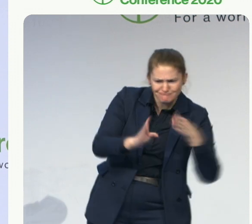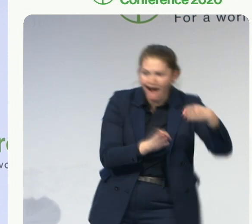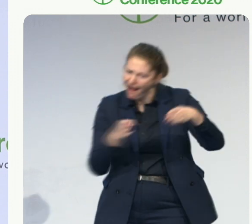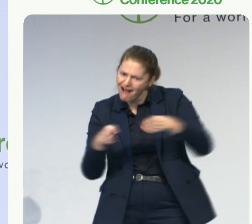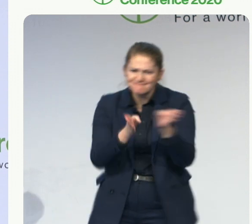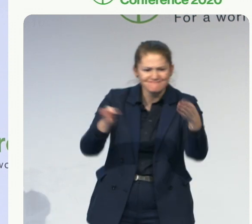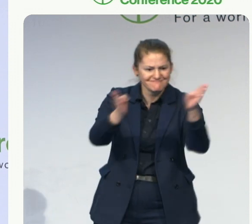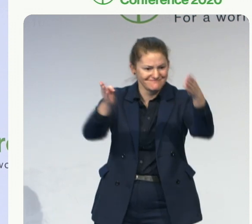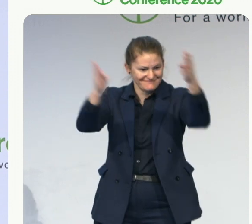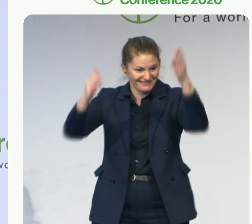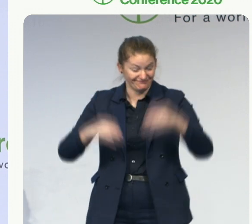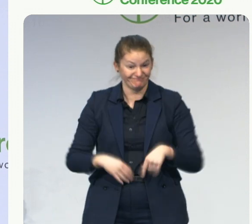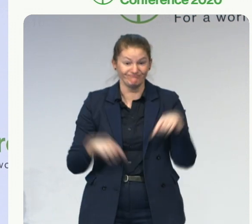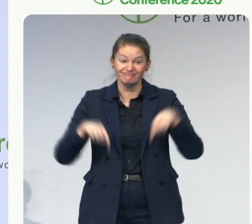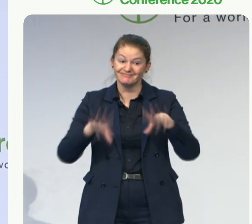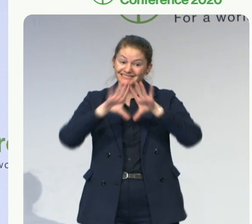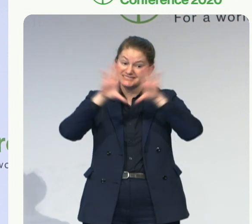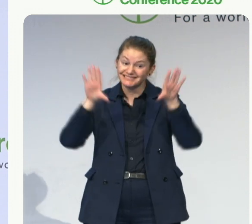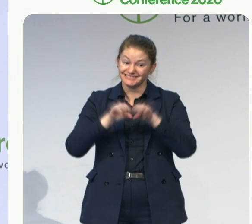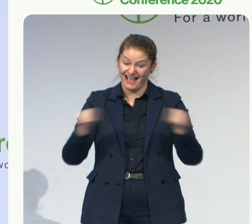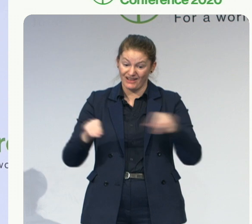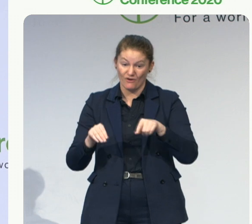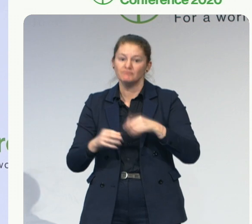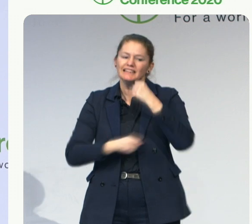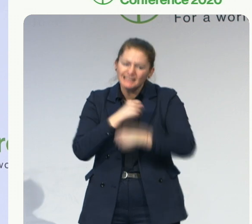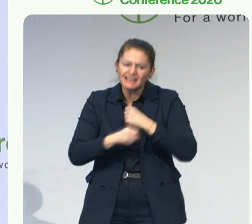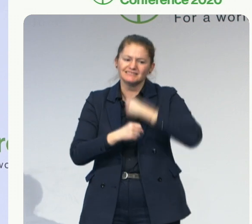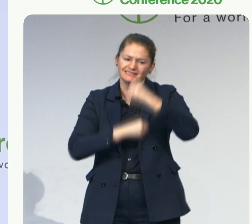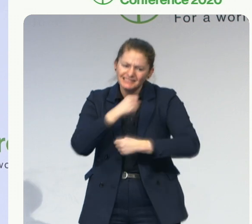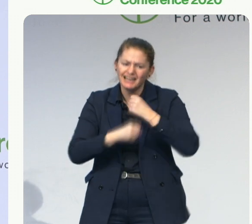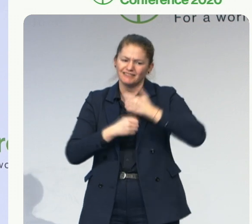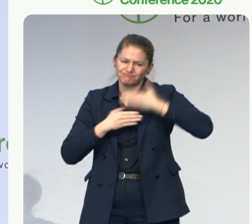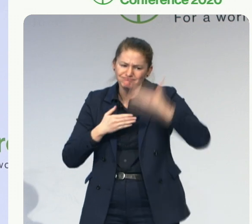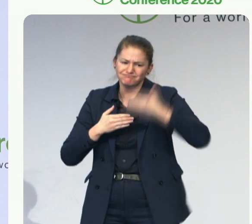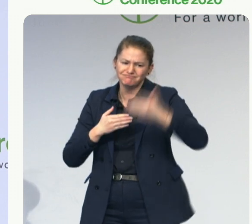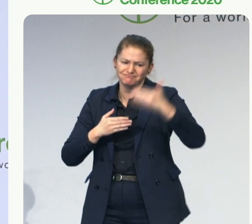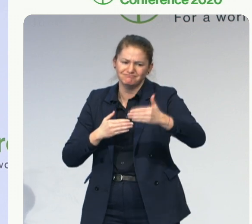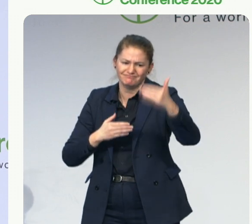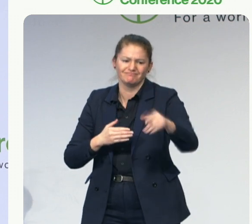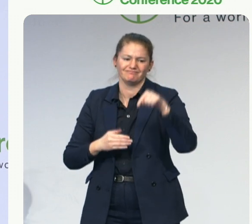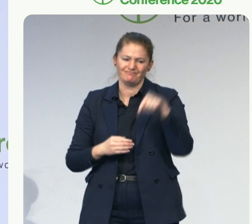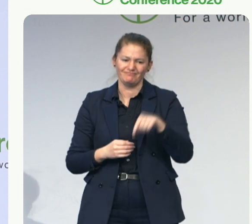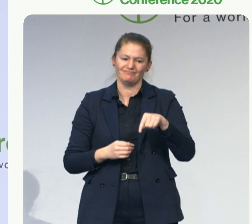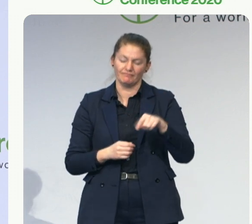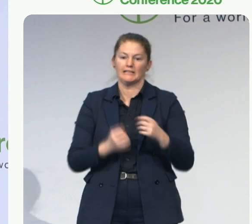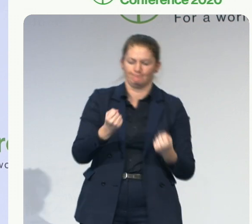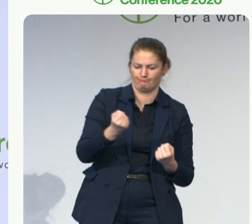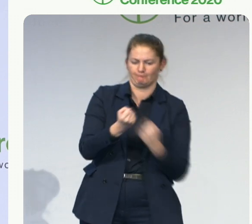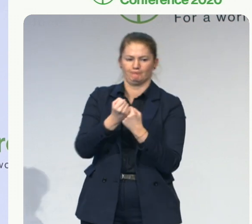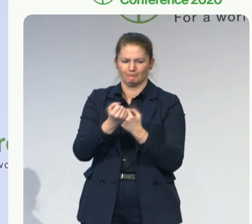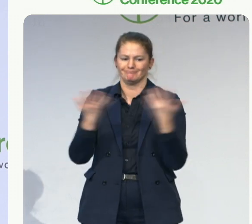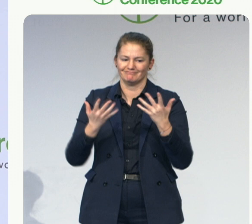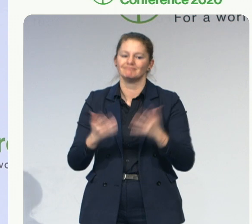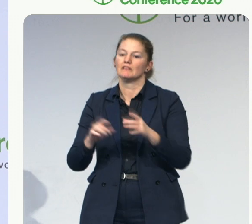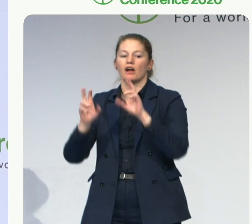annually to be ready for scaling up. And the Serie Project Conference has become one of